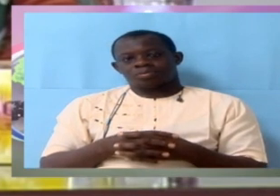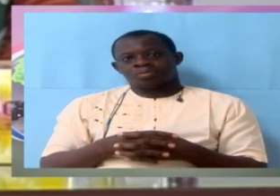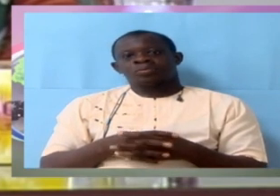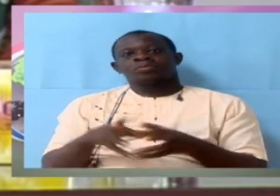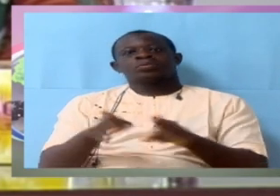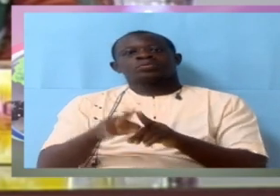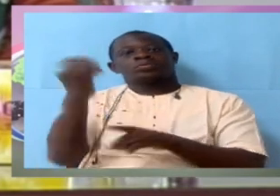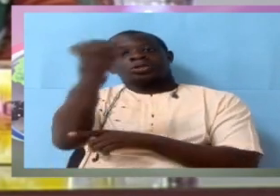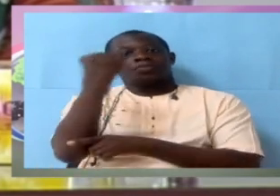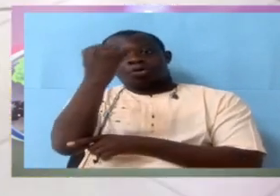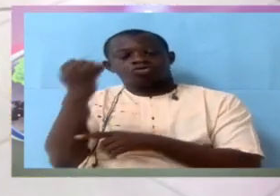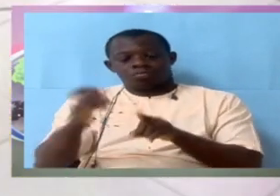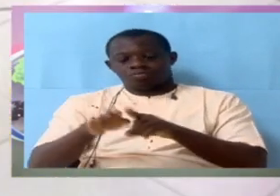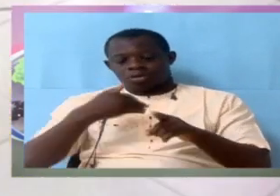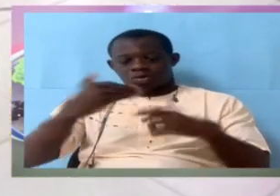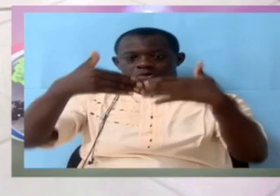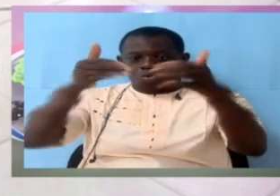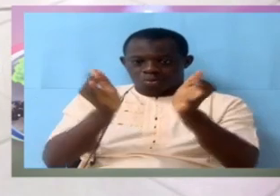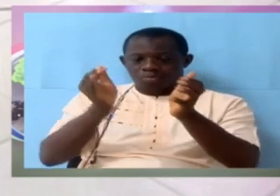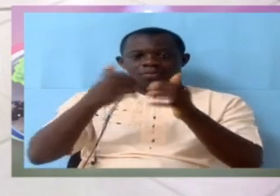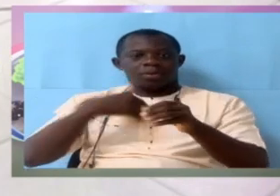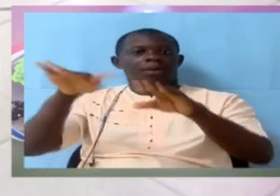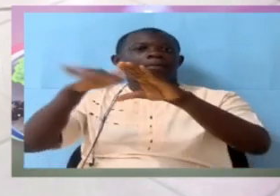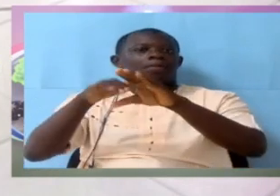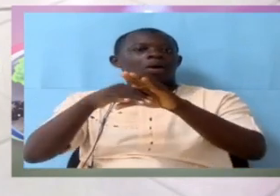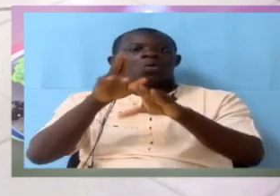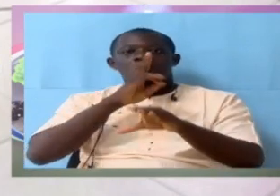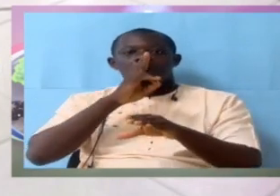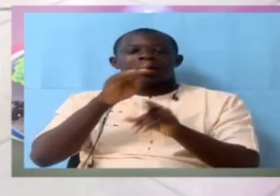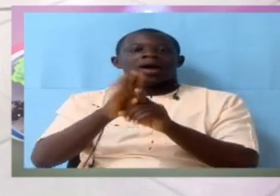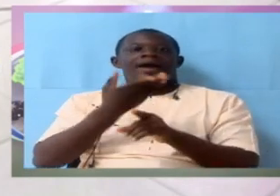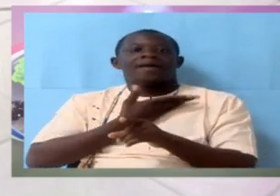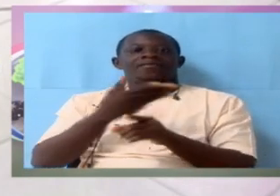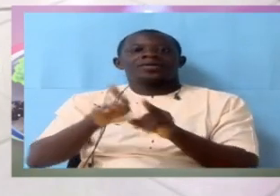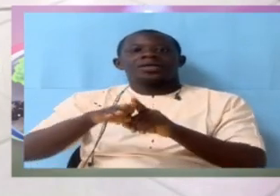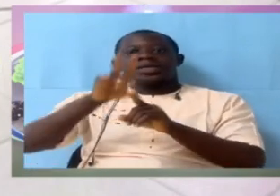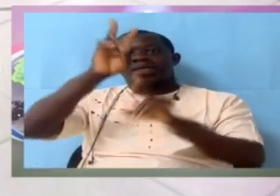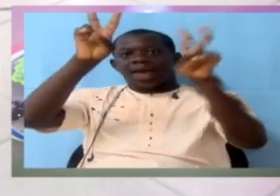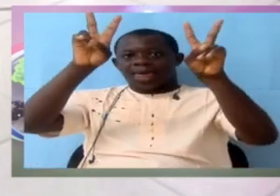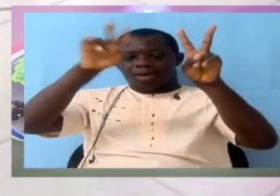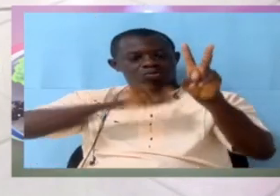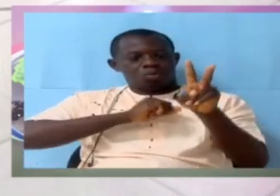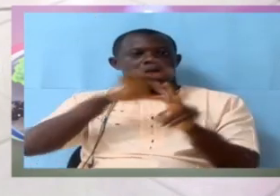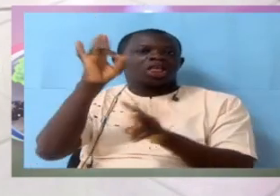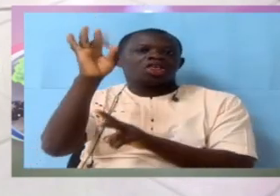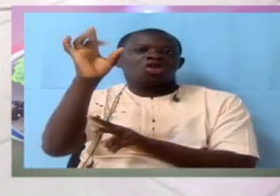Because the batch I was in, Yaya Jammeh's yellow bus,